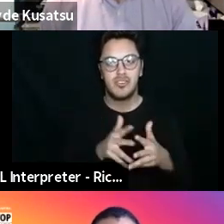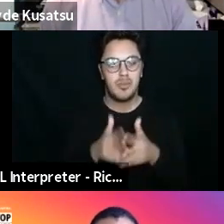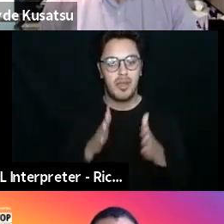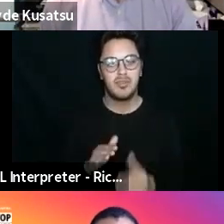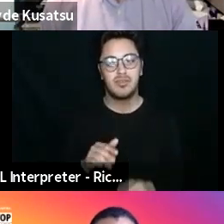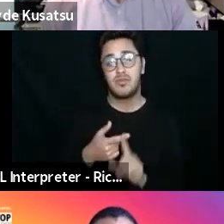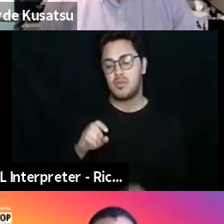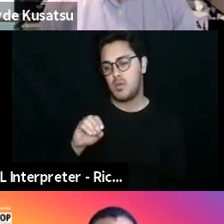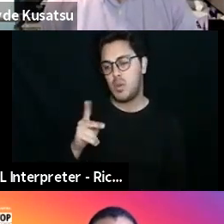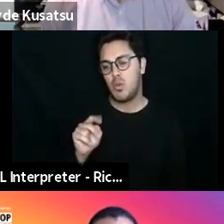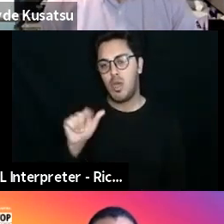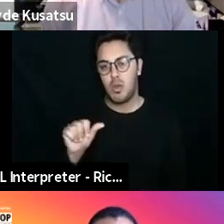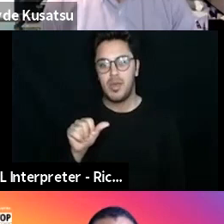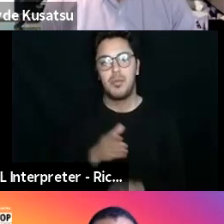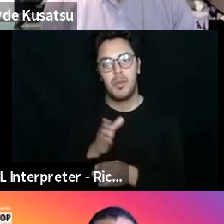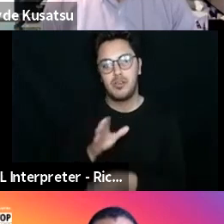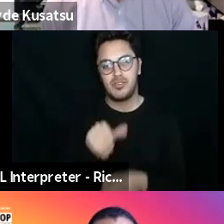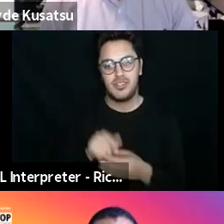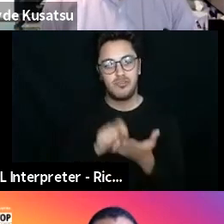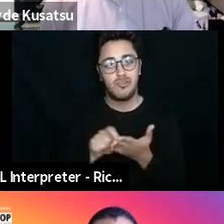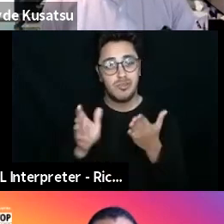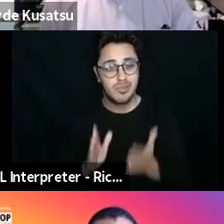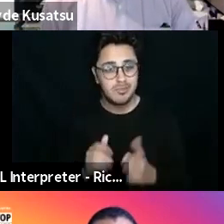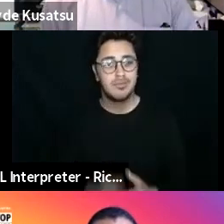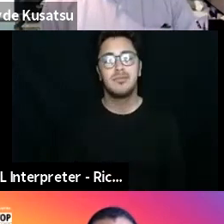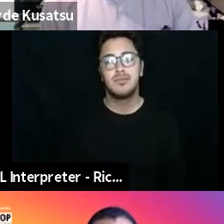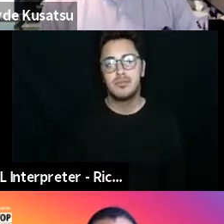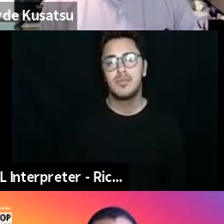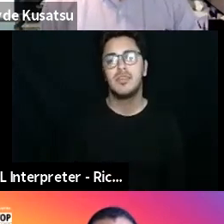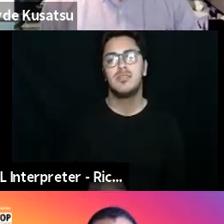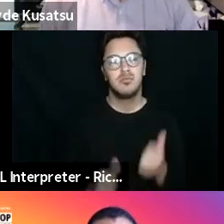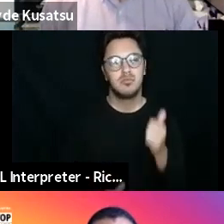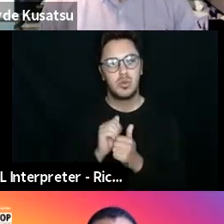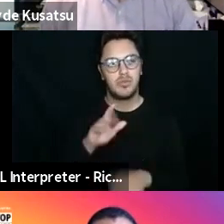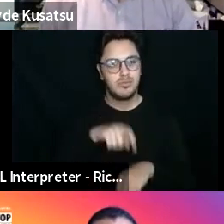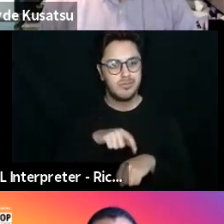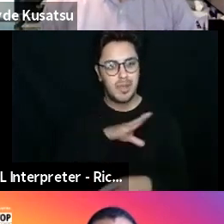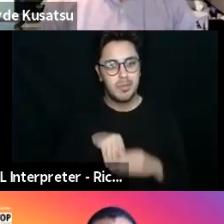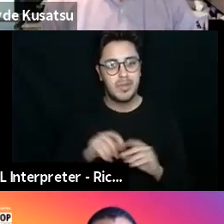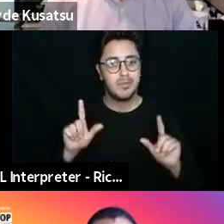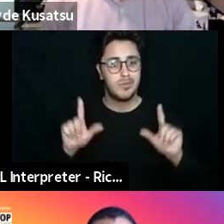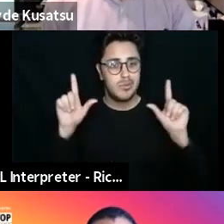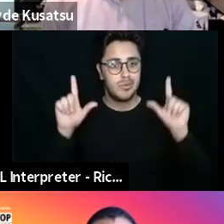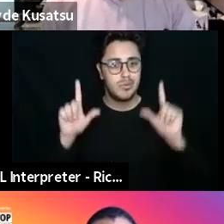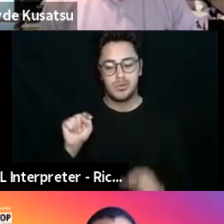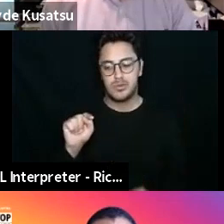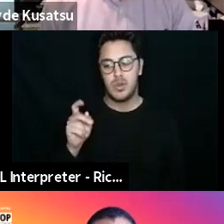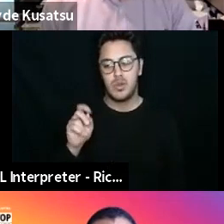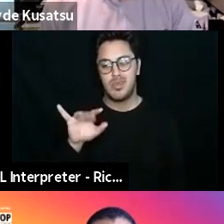who majored in journalism, Munn spent the majority of her childhood in Tokyo and speaks fluent Japanese.